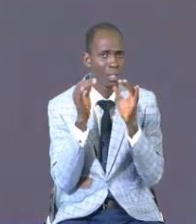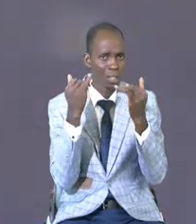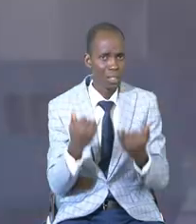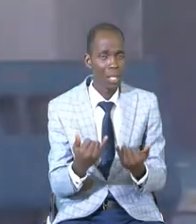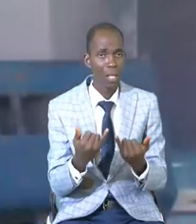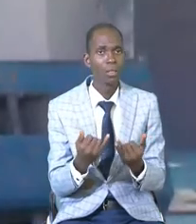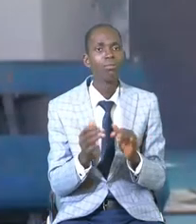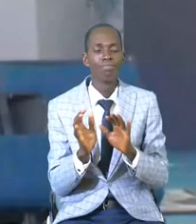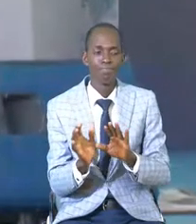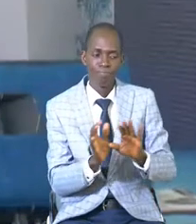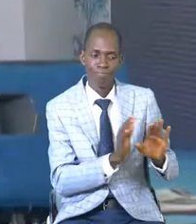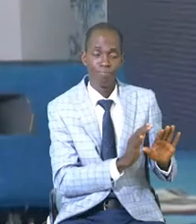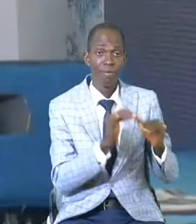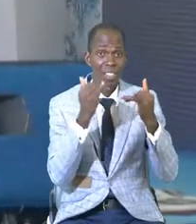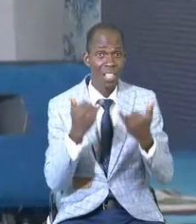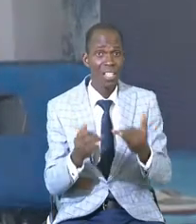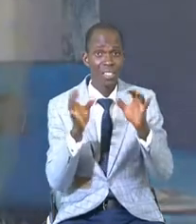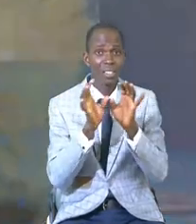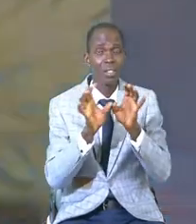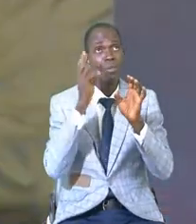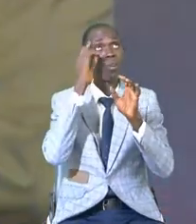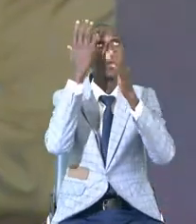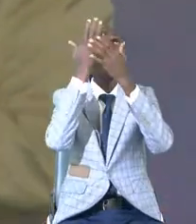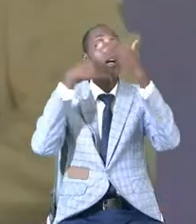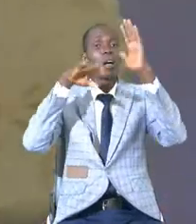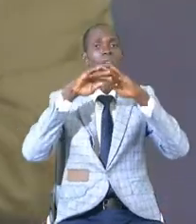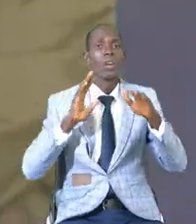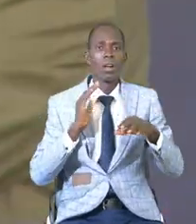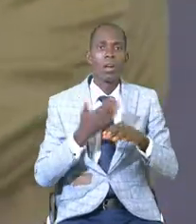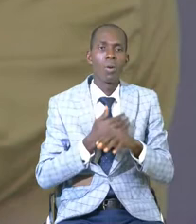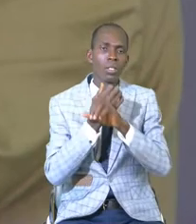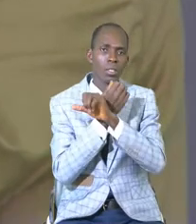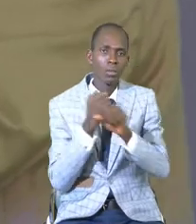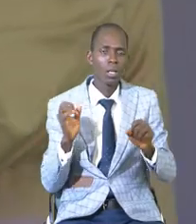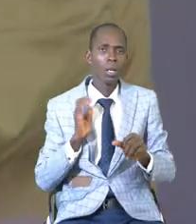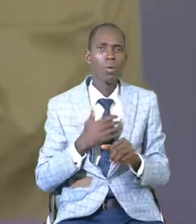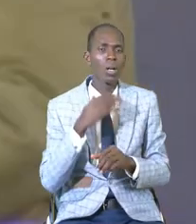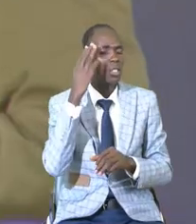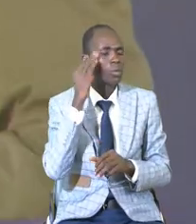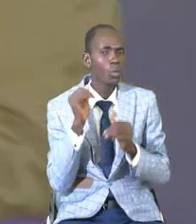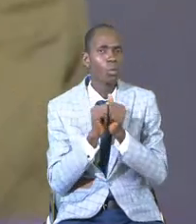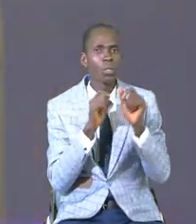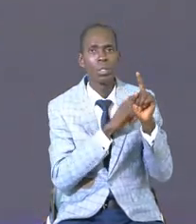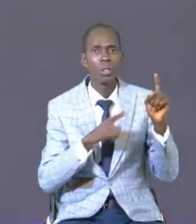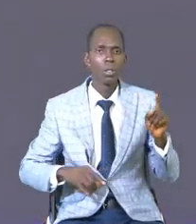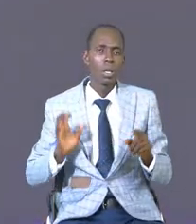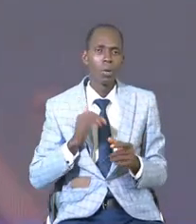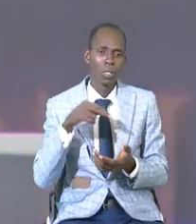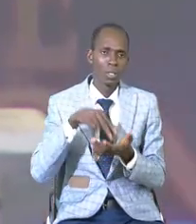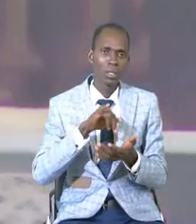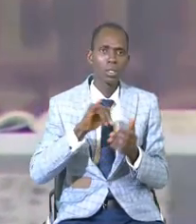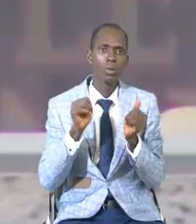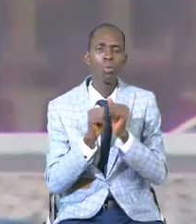certificate for heaven, our salvation, our experience with the Lord, our standing with the Lord, we cannot